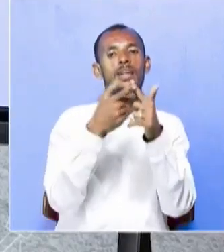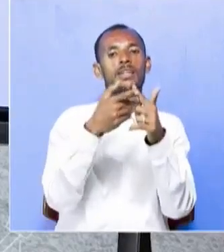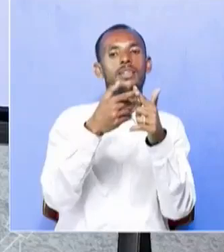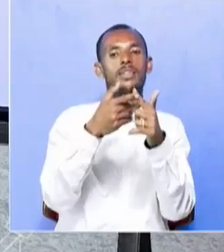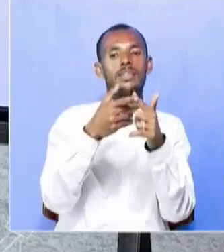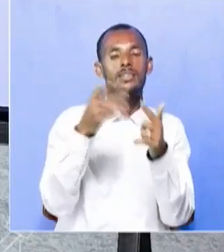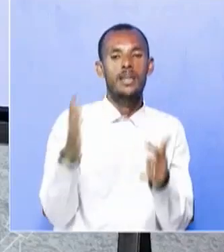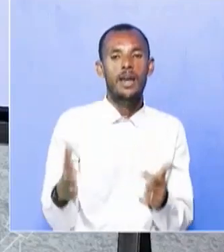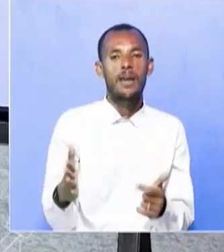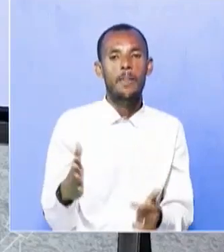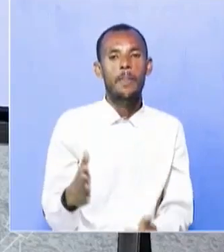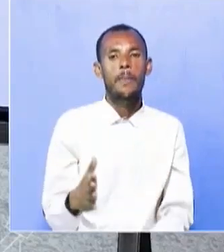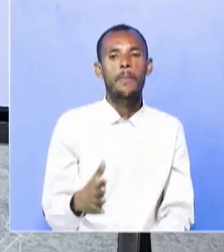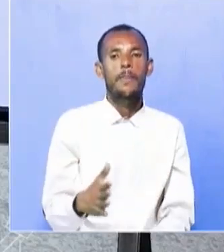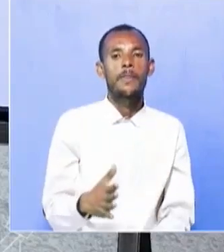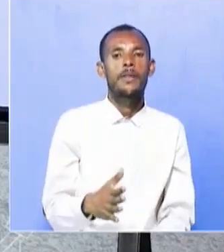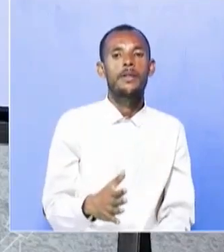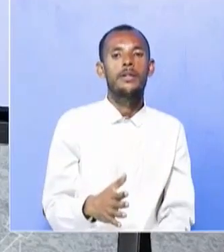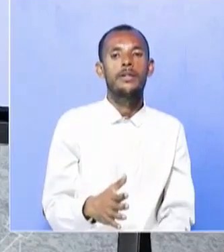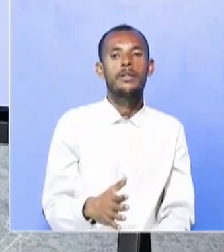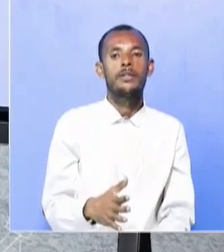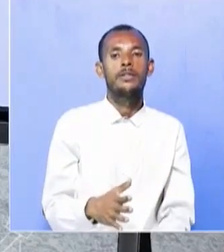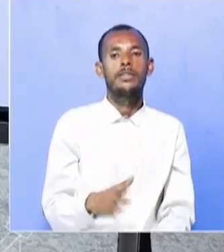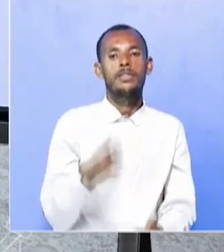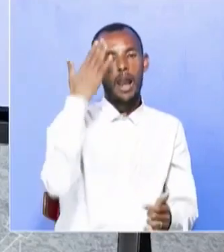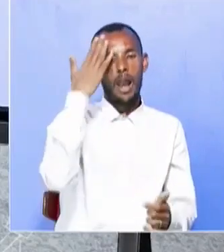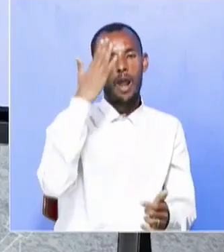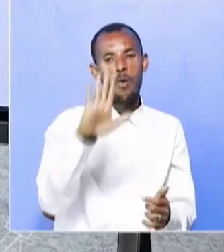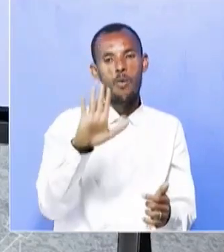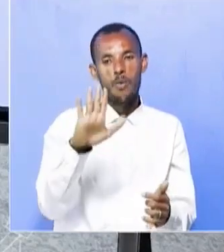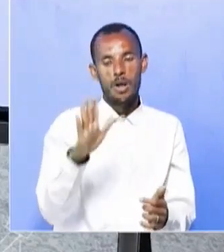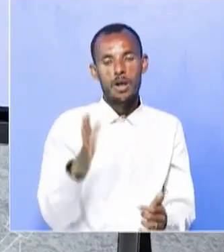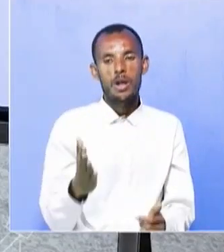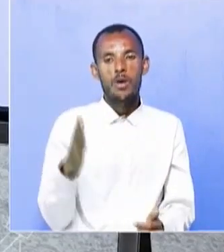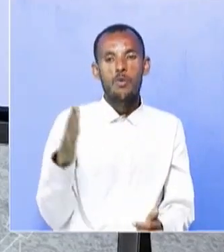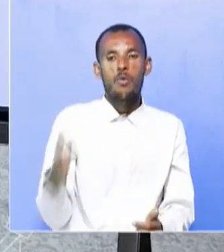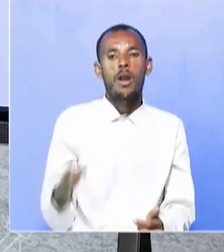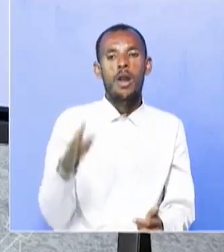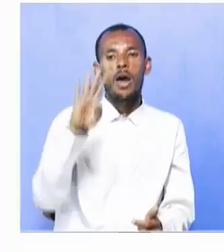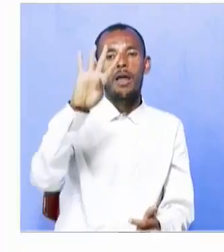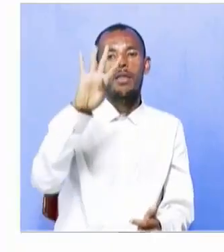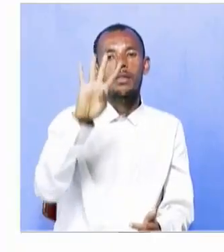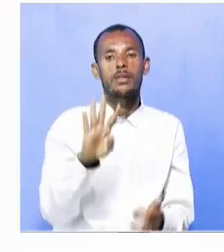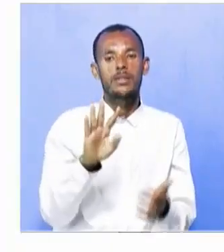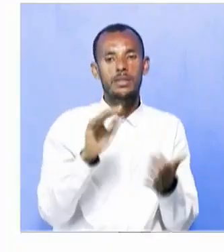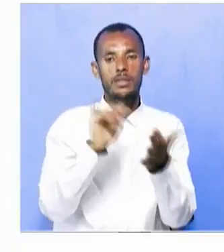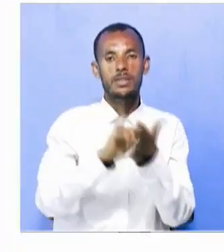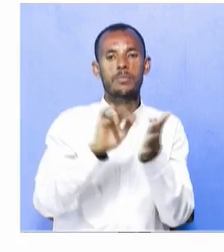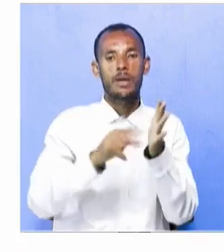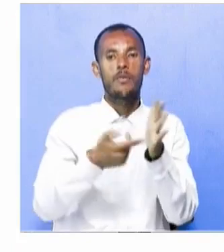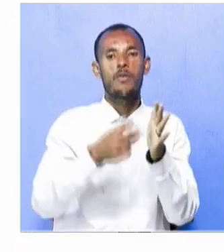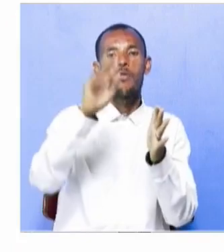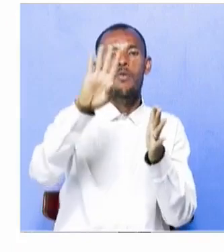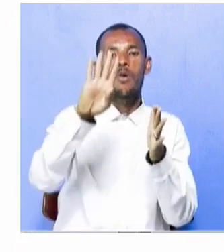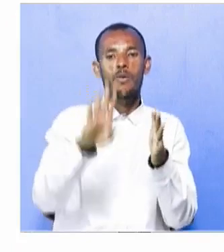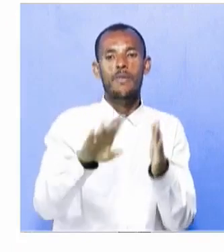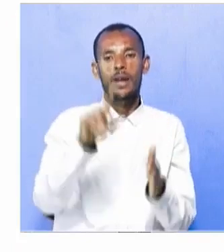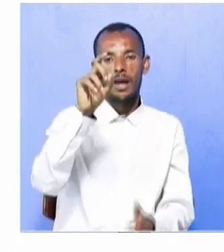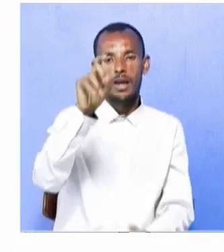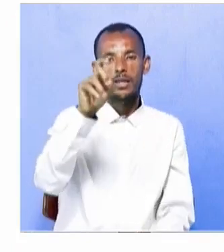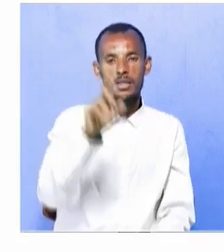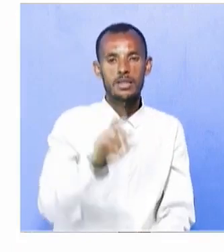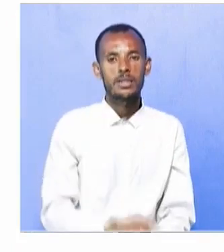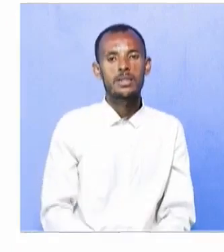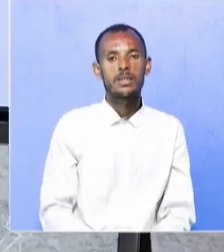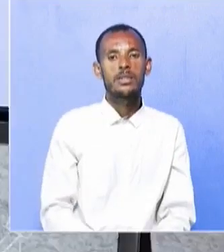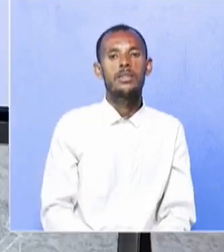side by the second side of the unknown quadrilateral. So this becomes 4 over